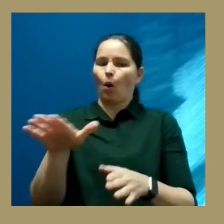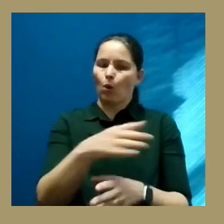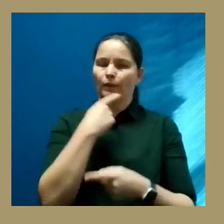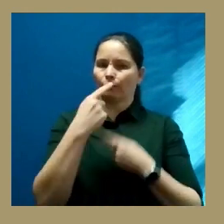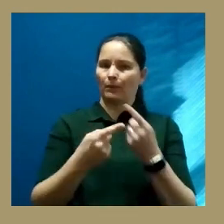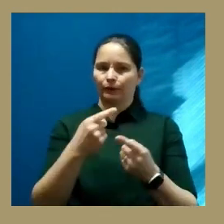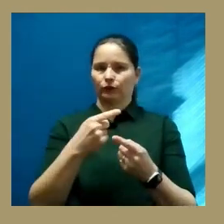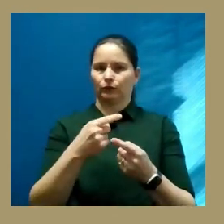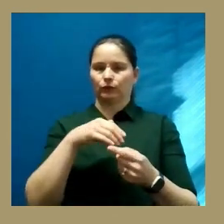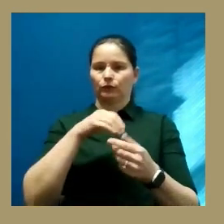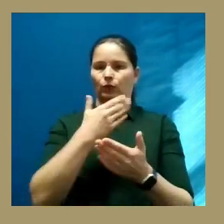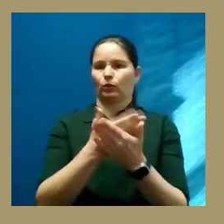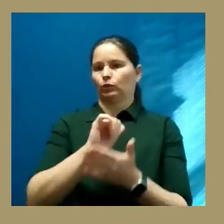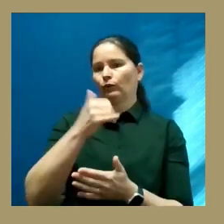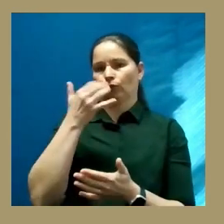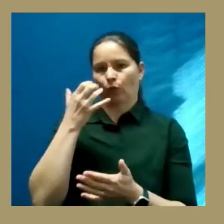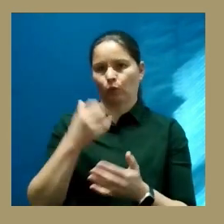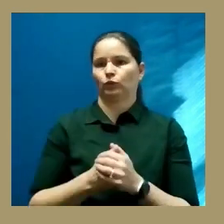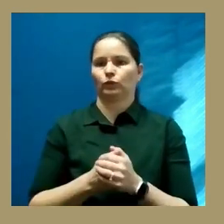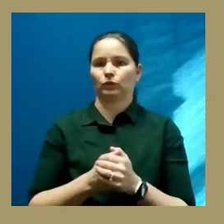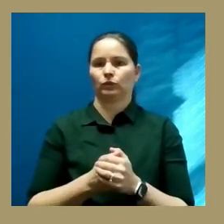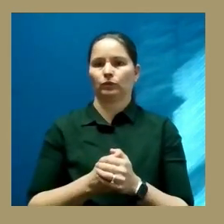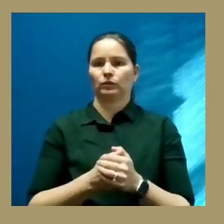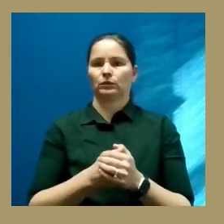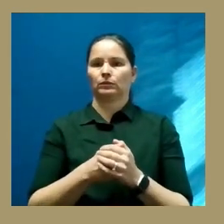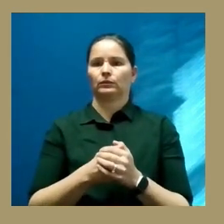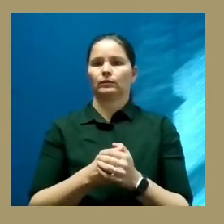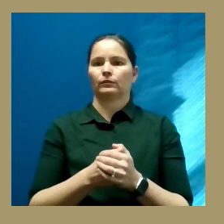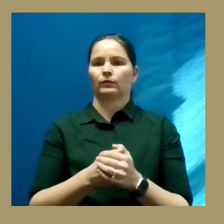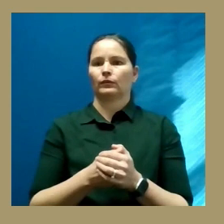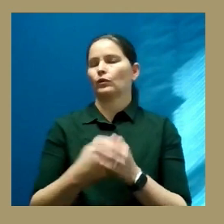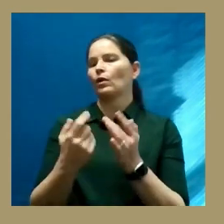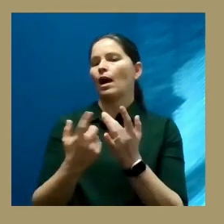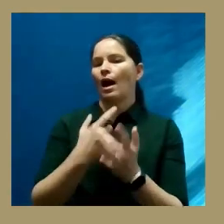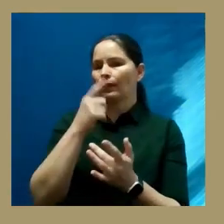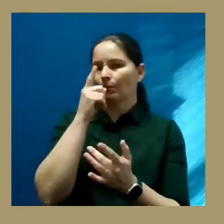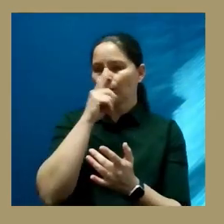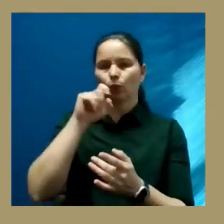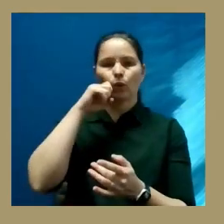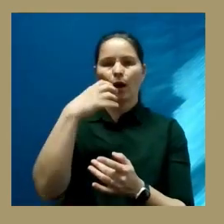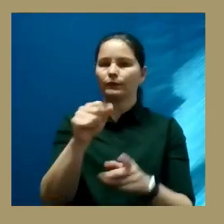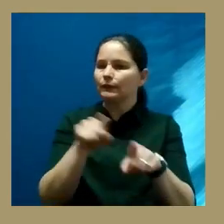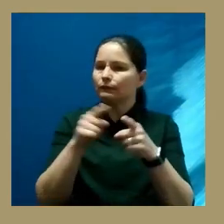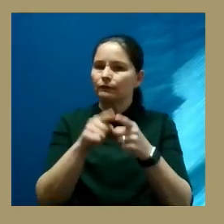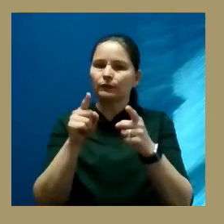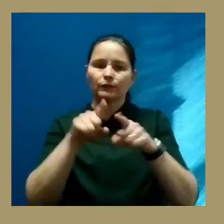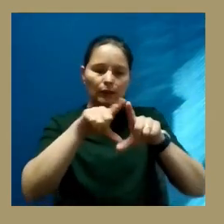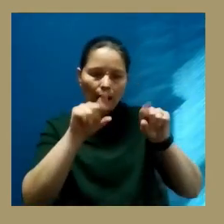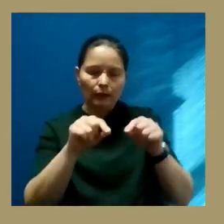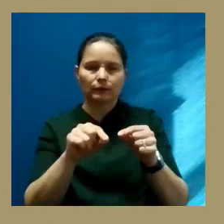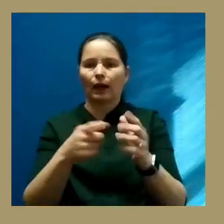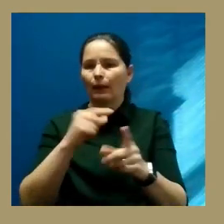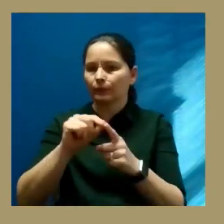for customers who may have a variety of different services with Service Victoria. They can all be stored in that one place securely. As mentioned, we have